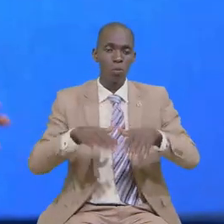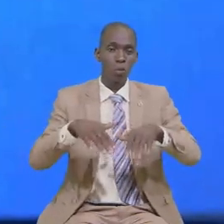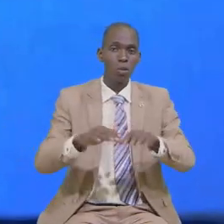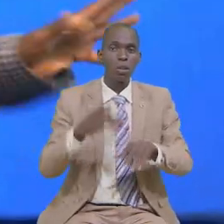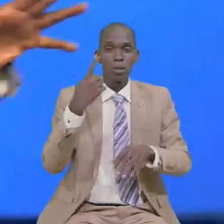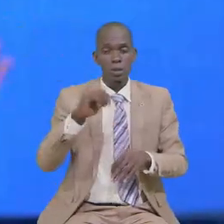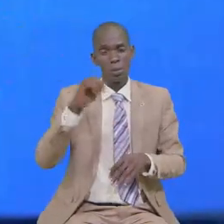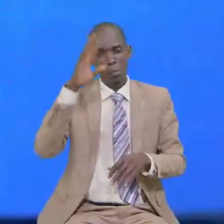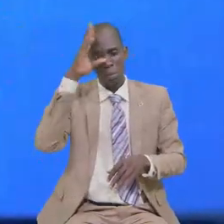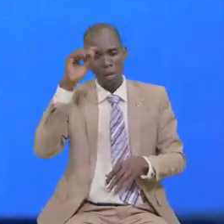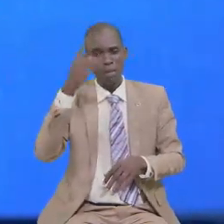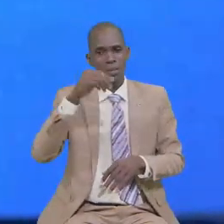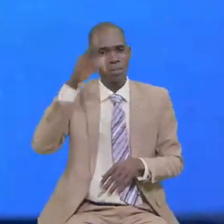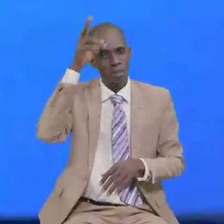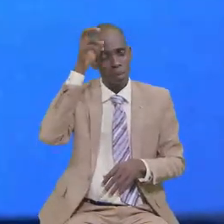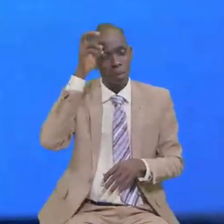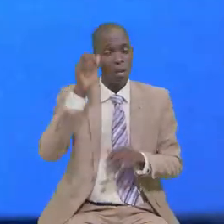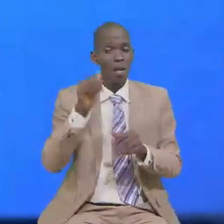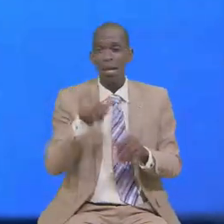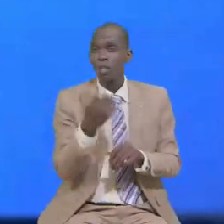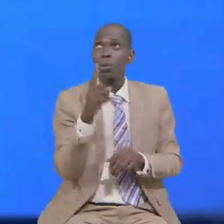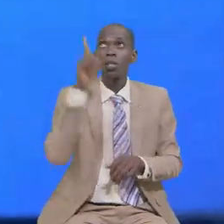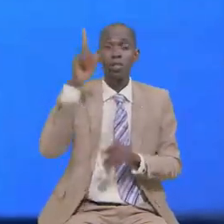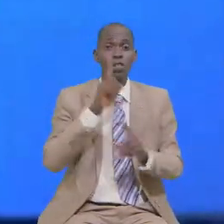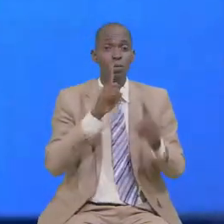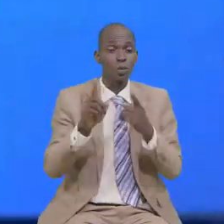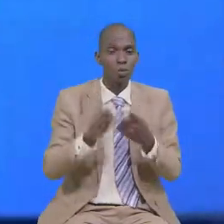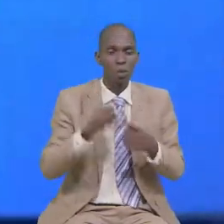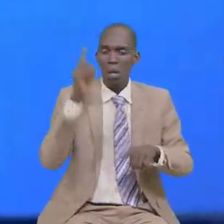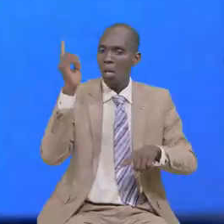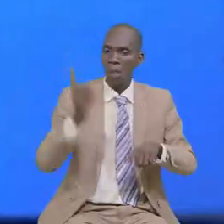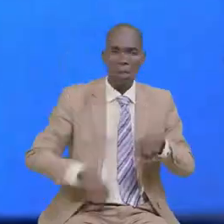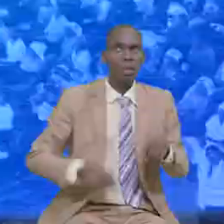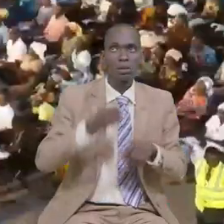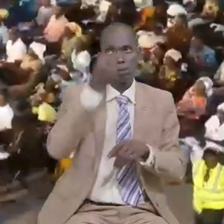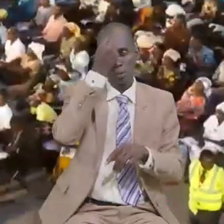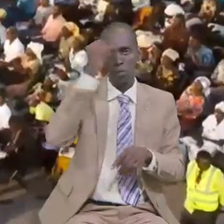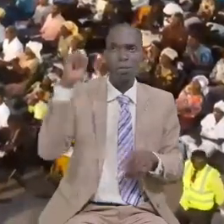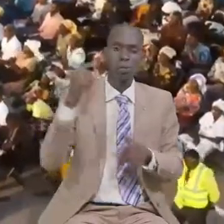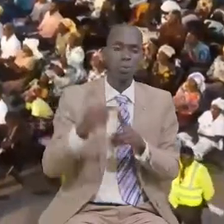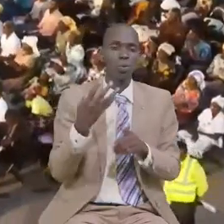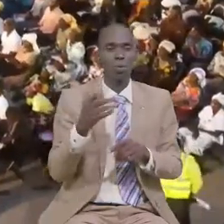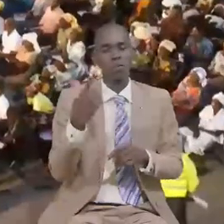demon, anyone he speaks to cannot receive the word of the king.